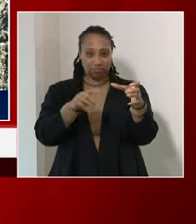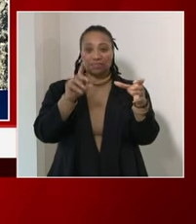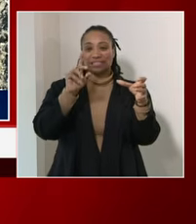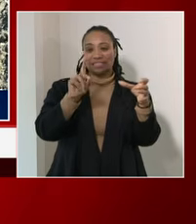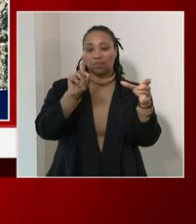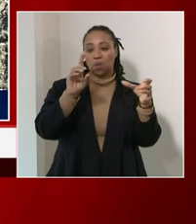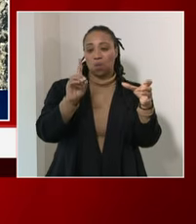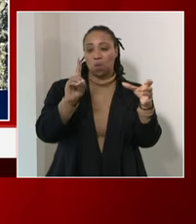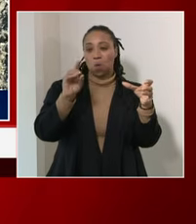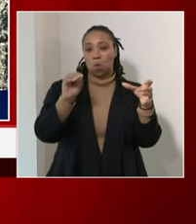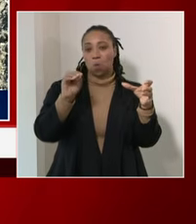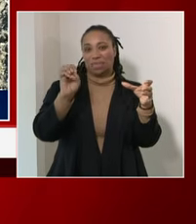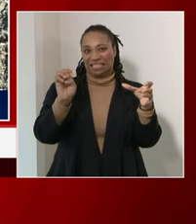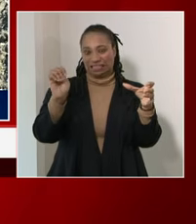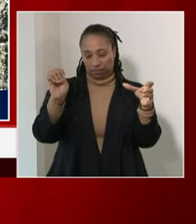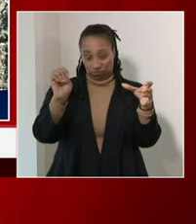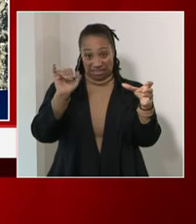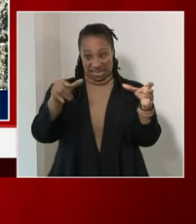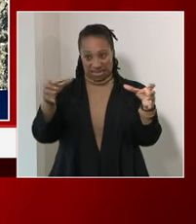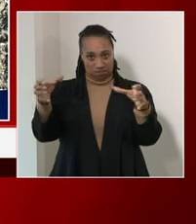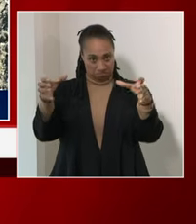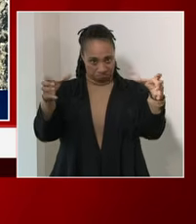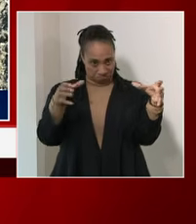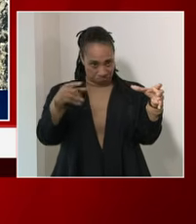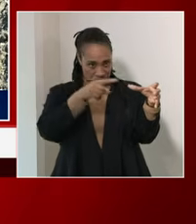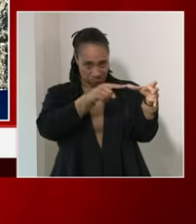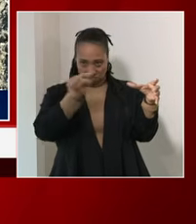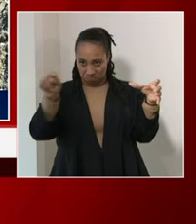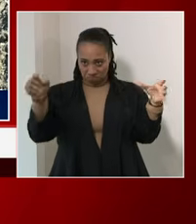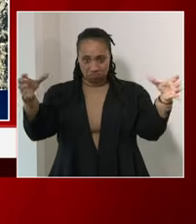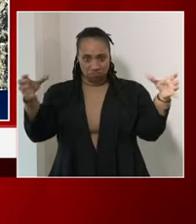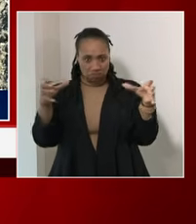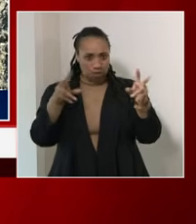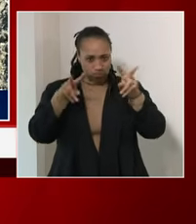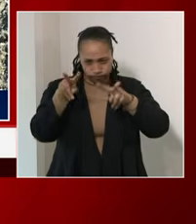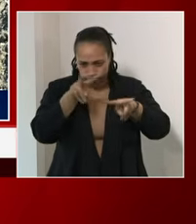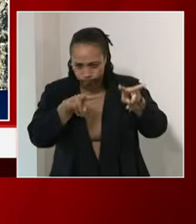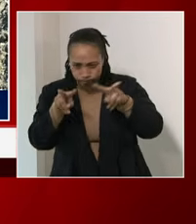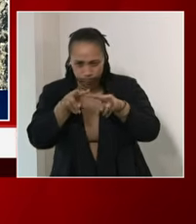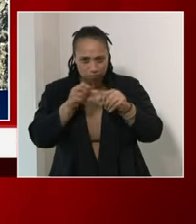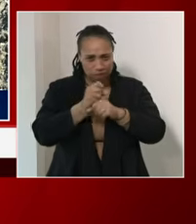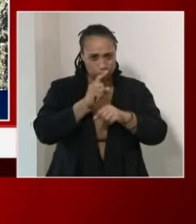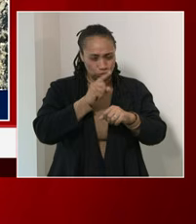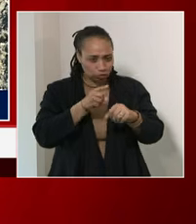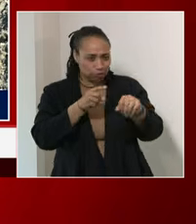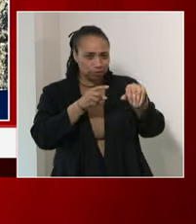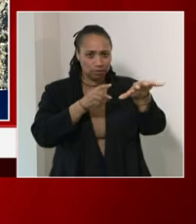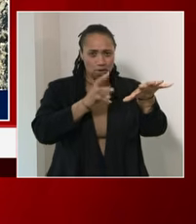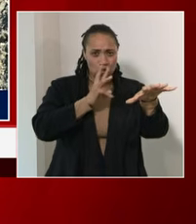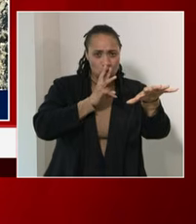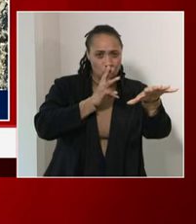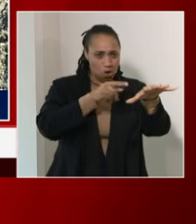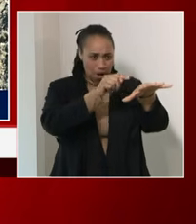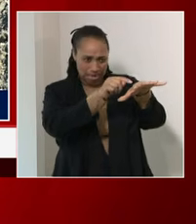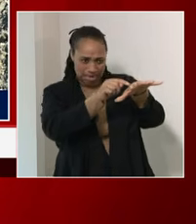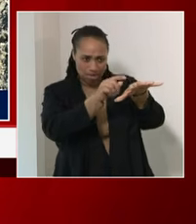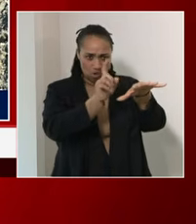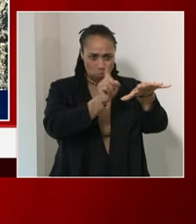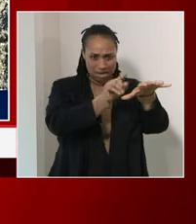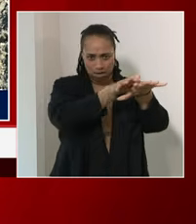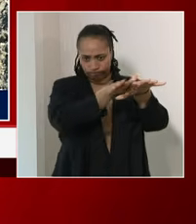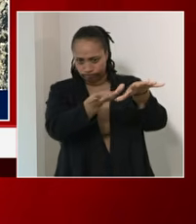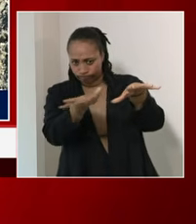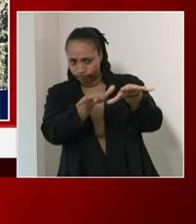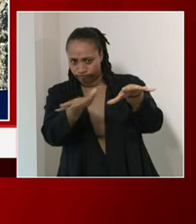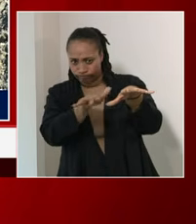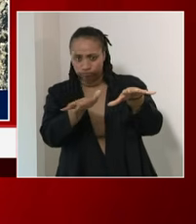to protect the drainage and to have other materials surrounding the area. I actually have some more specific details, but